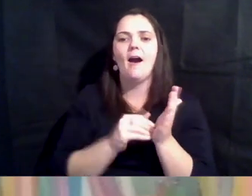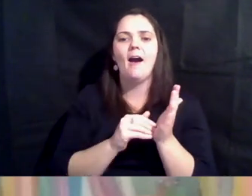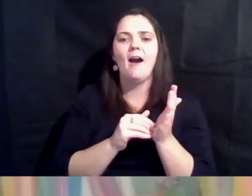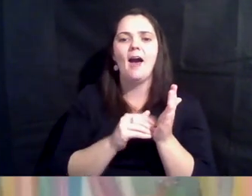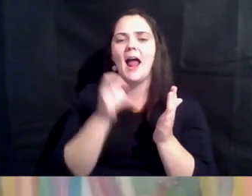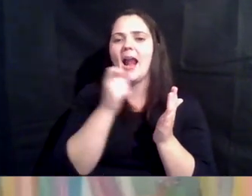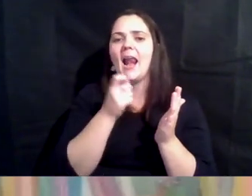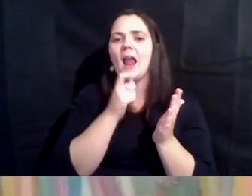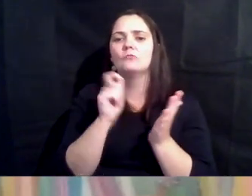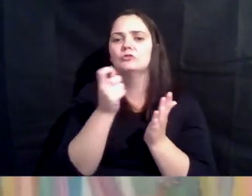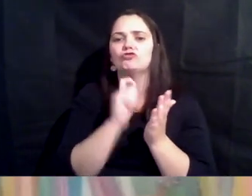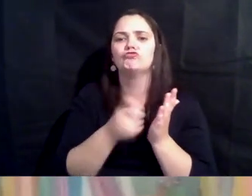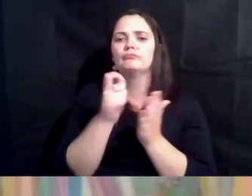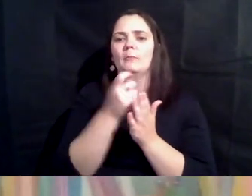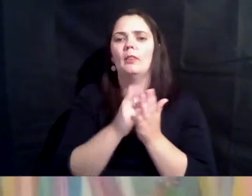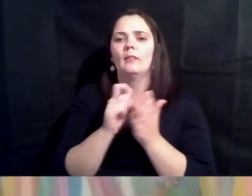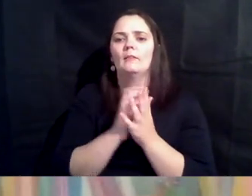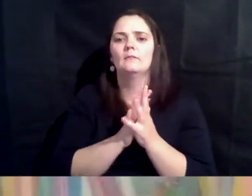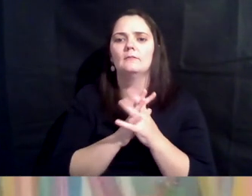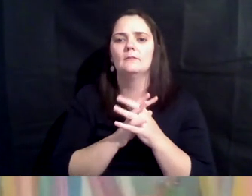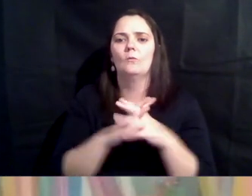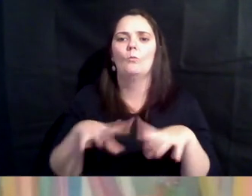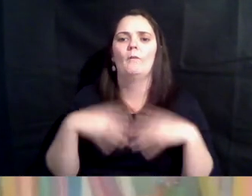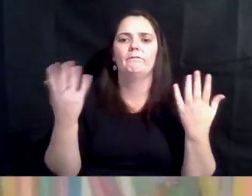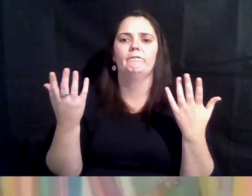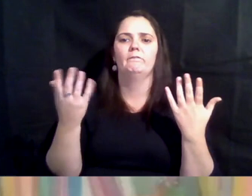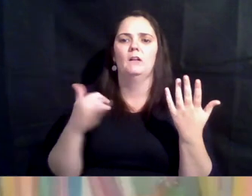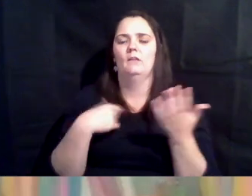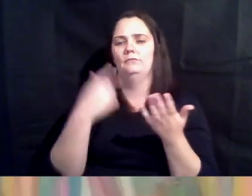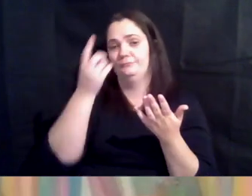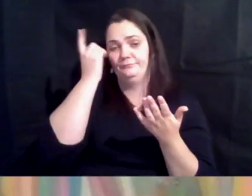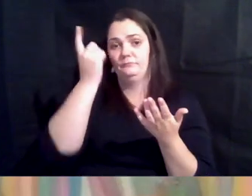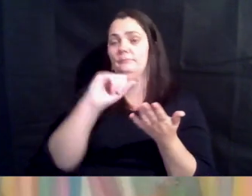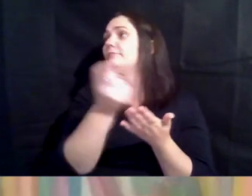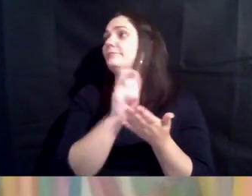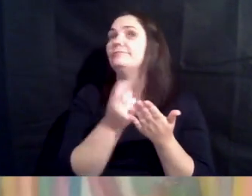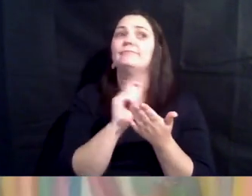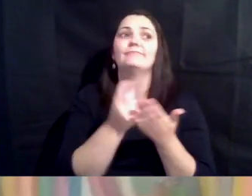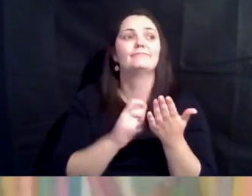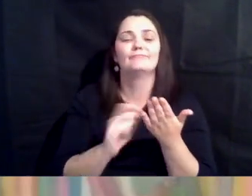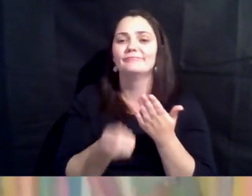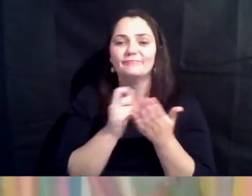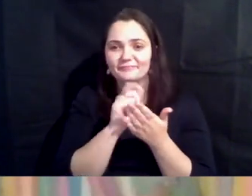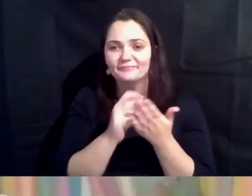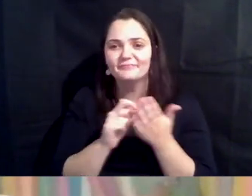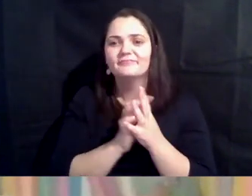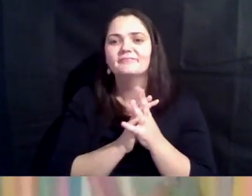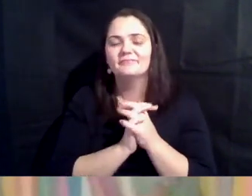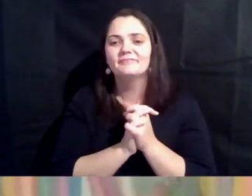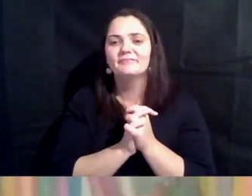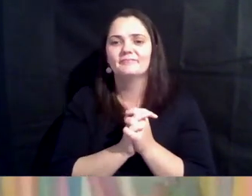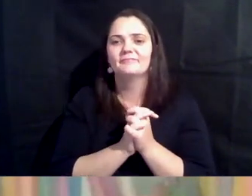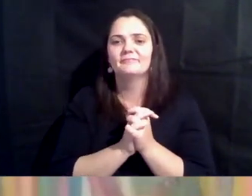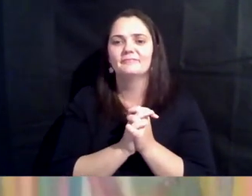little bit of scribble on the front. It's just going to be truly automatic. So I'm just going to scribble, scribble, scribble in a continuous